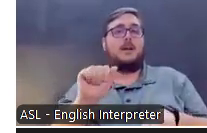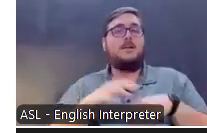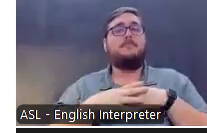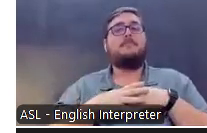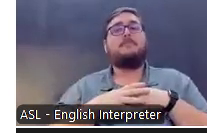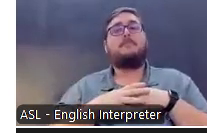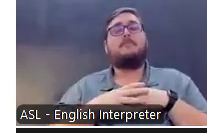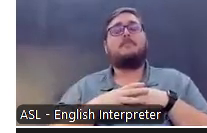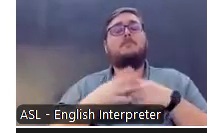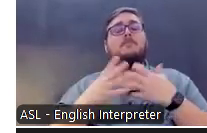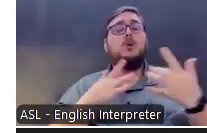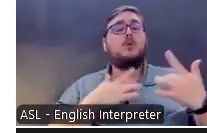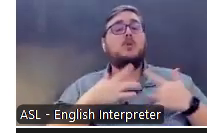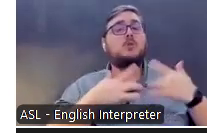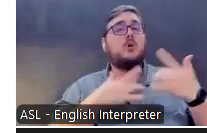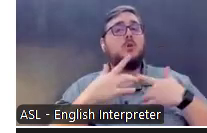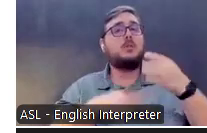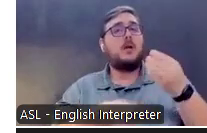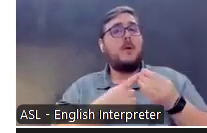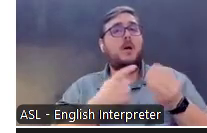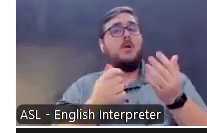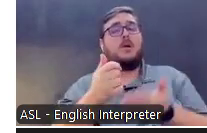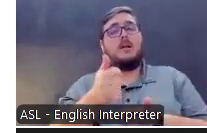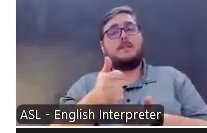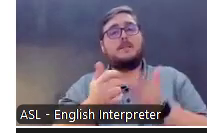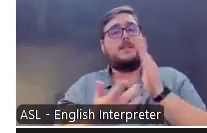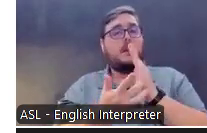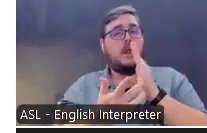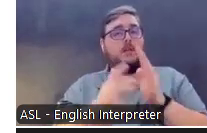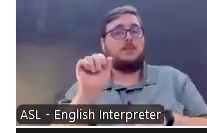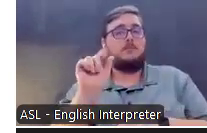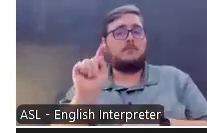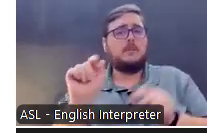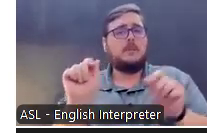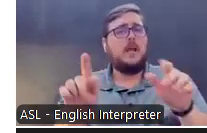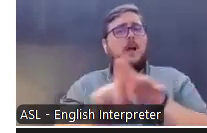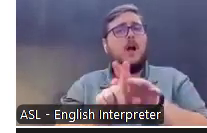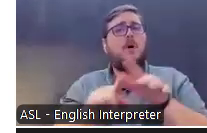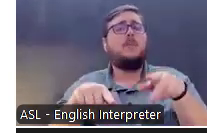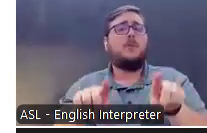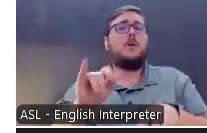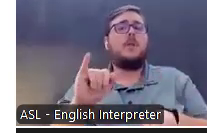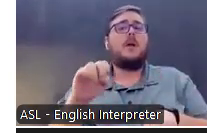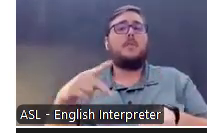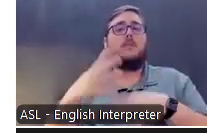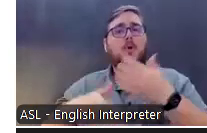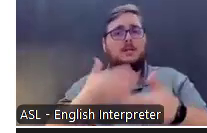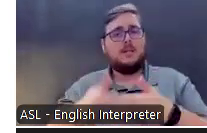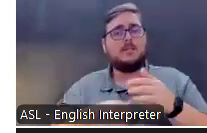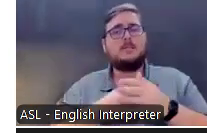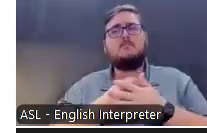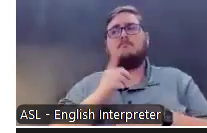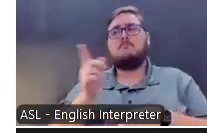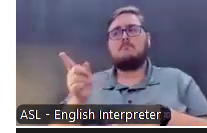So concerns about assistive technology can definitely come up through the IEP process. This slide just has some examples: